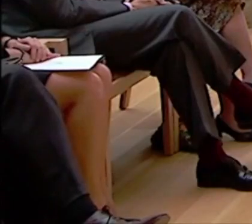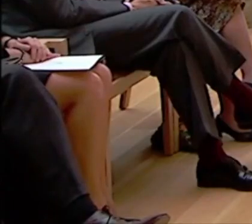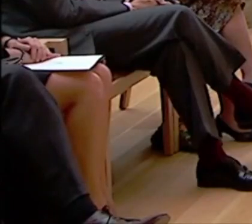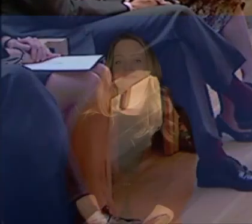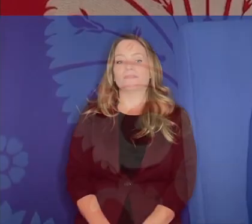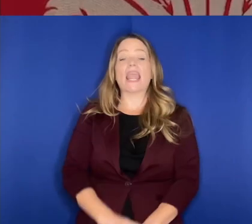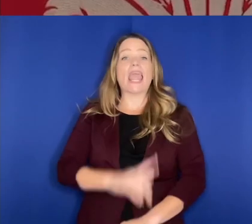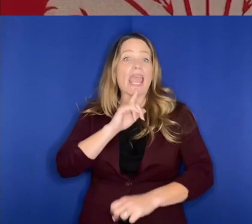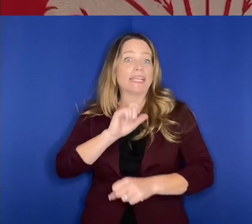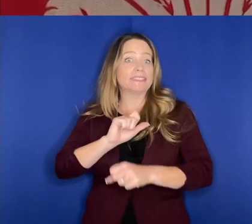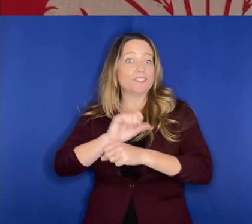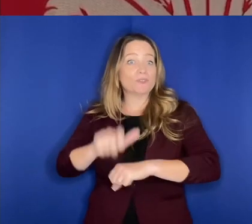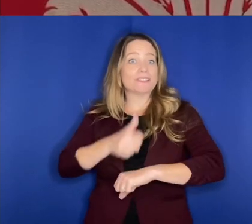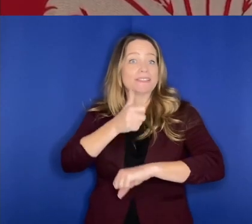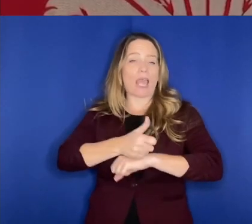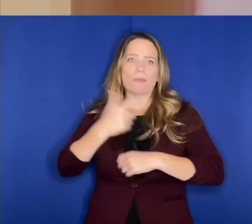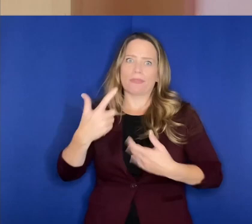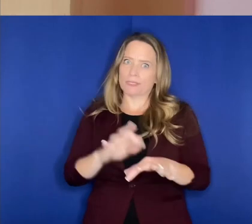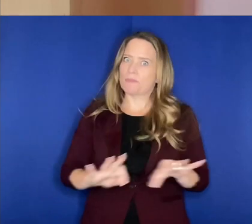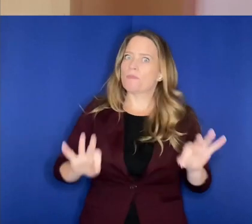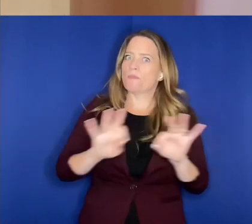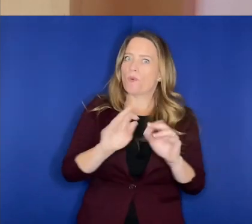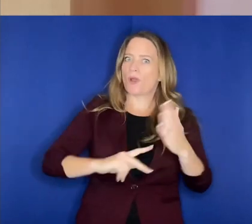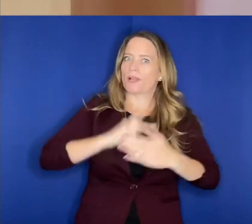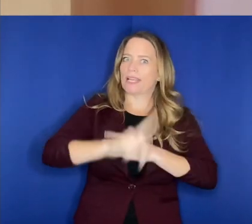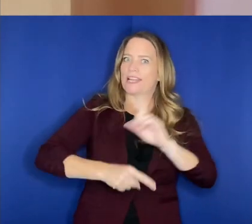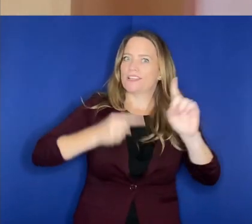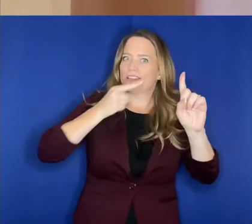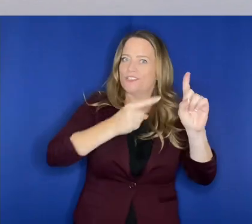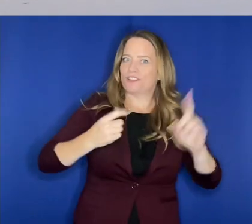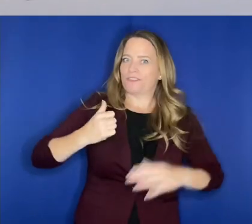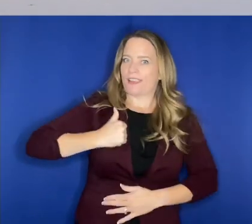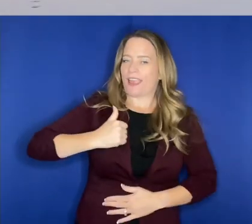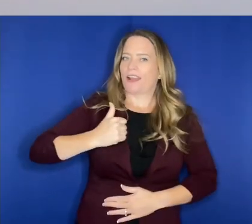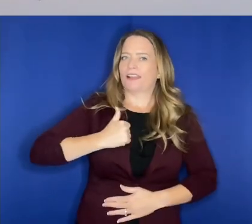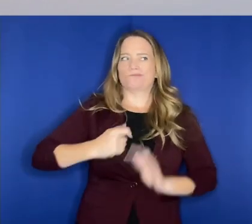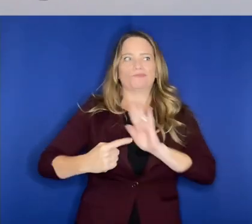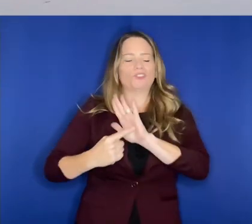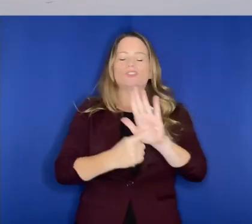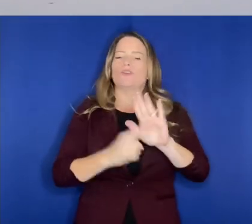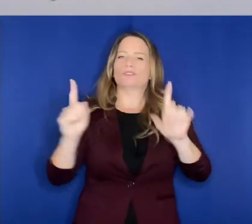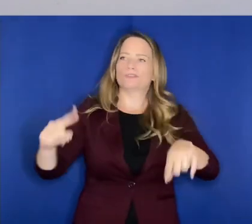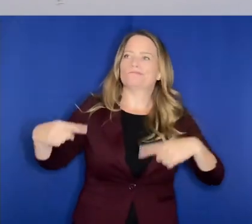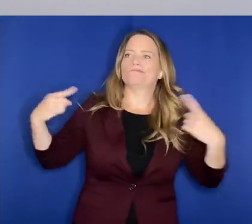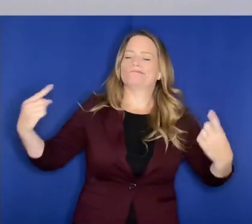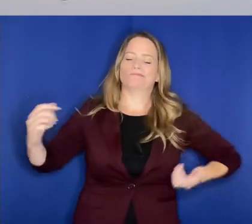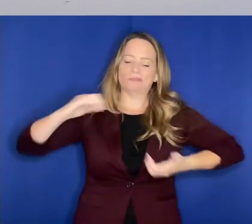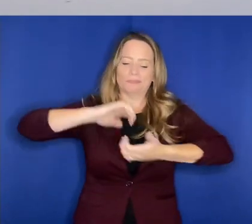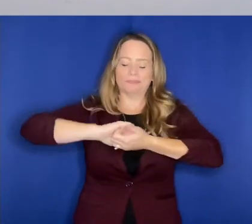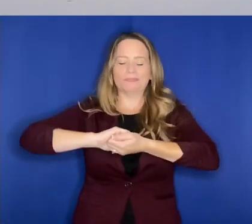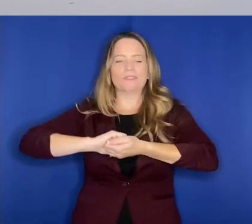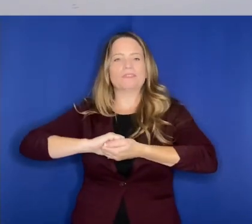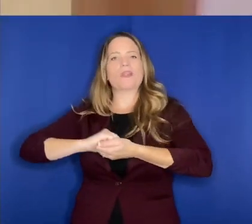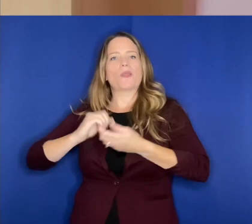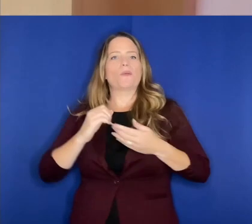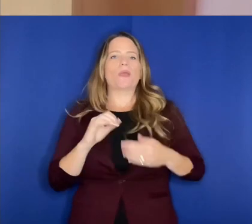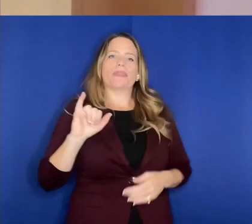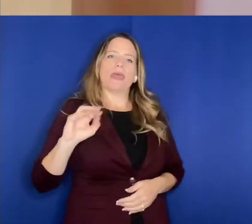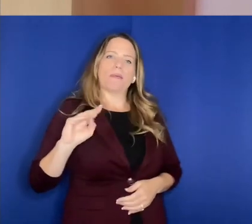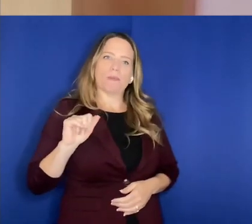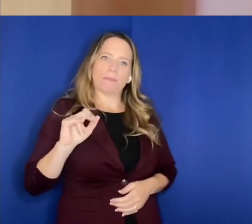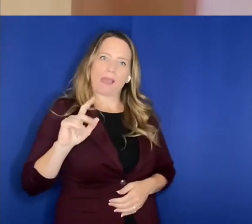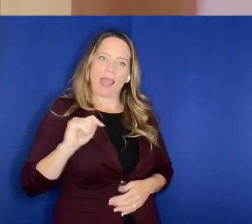The decision to establish this significant initiative in Canada reflects the deep and long-standing partnership between the